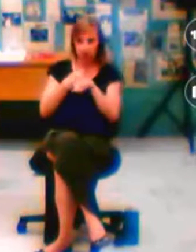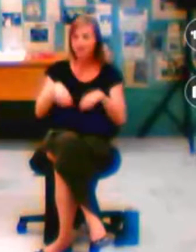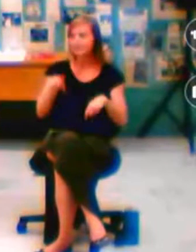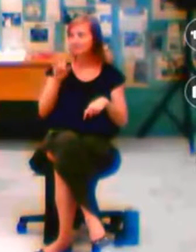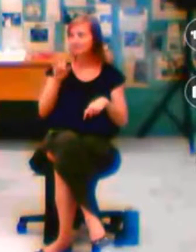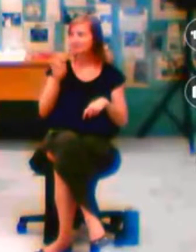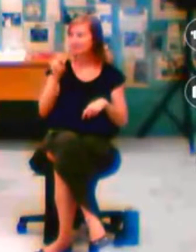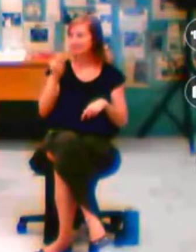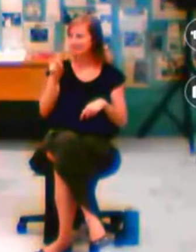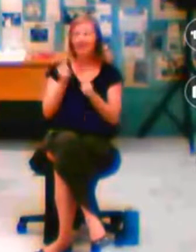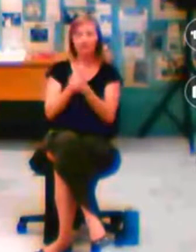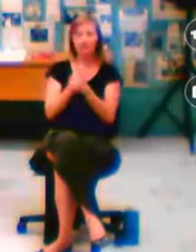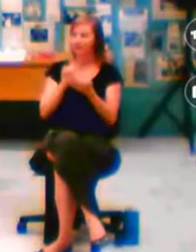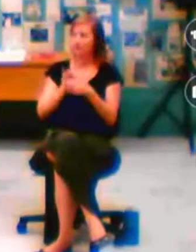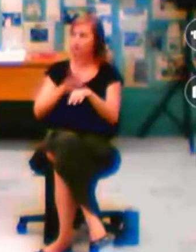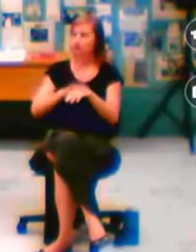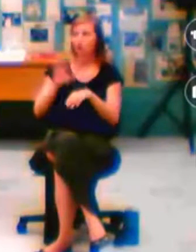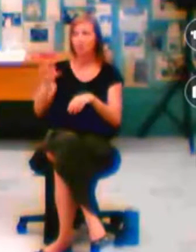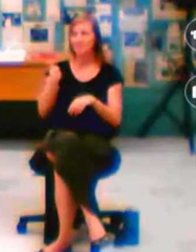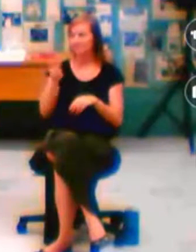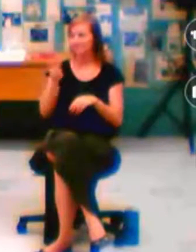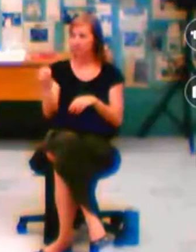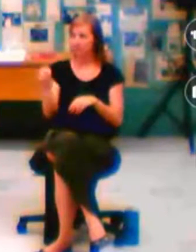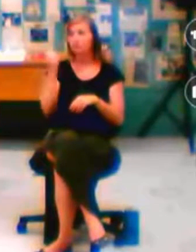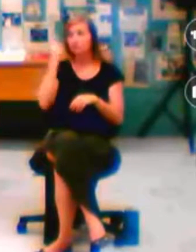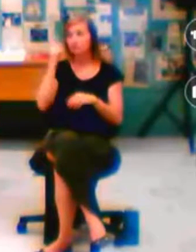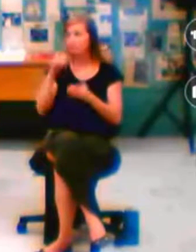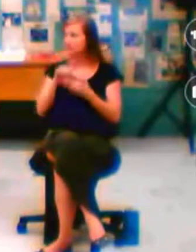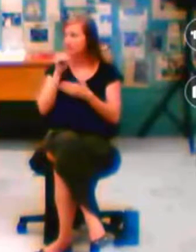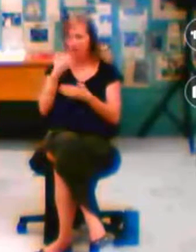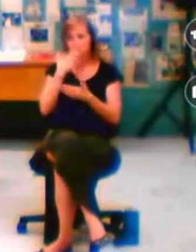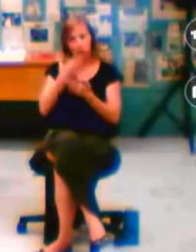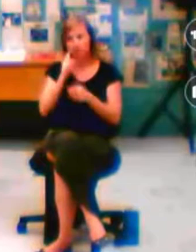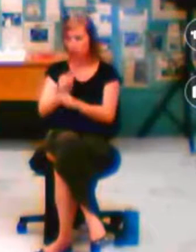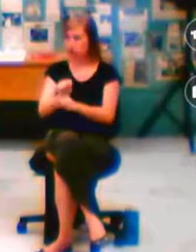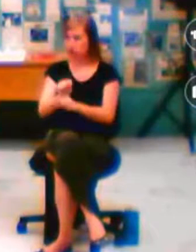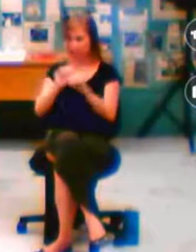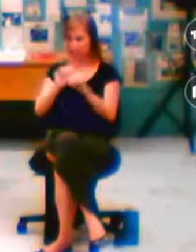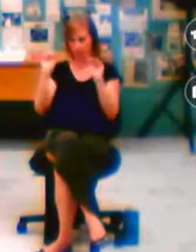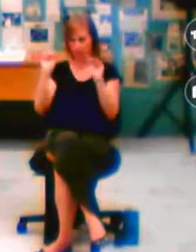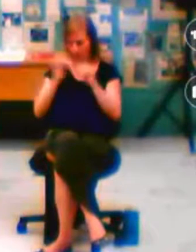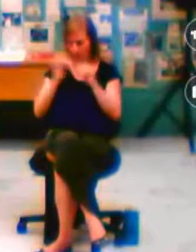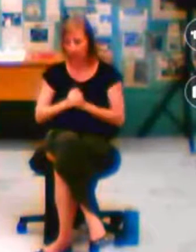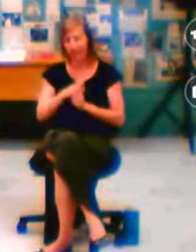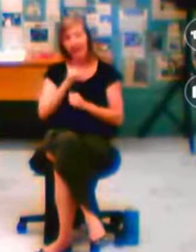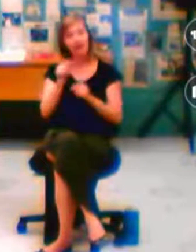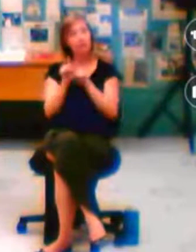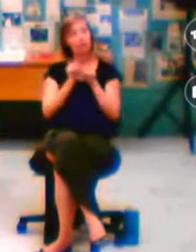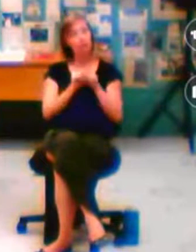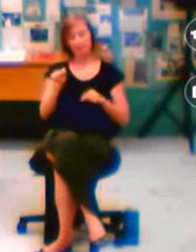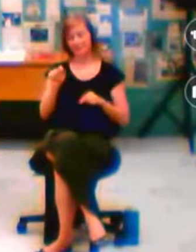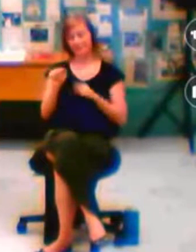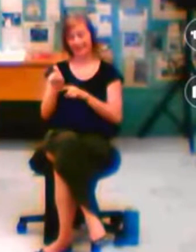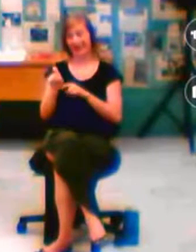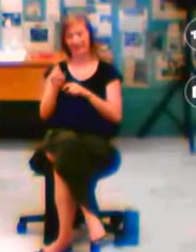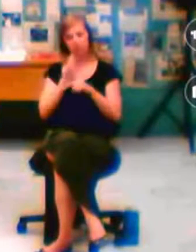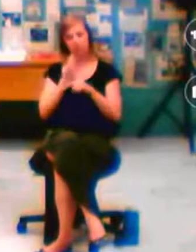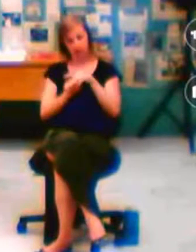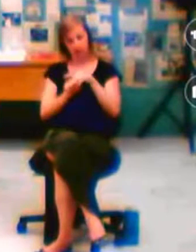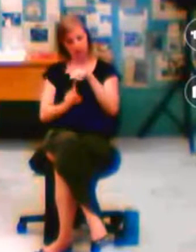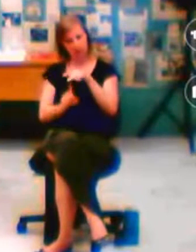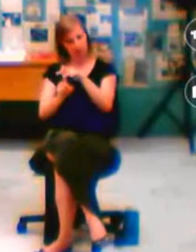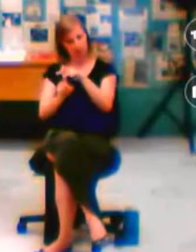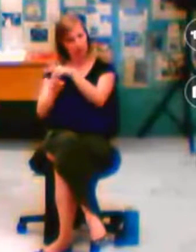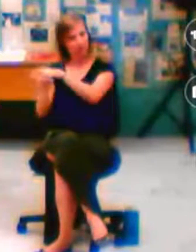your house, capital gain, you're going to have to pay 10%. Royalties, interest, dividends, all of the things on